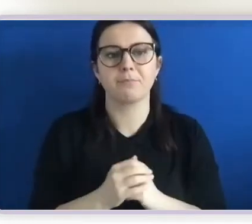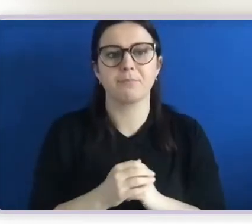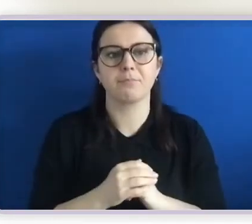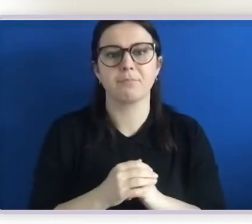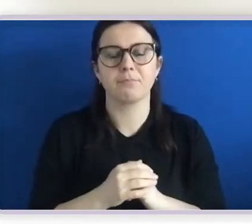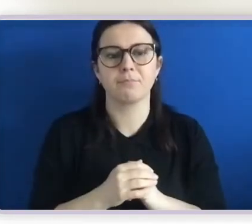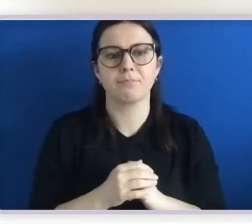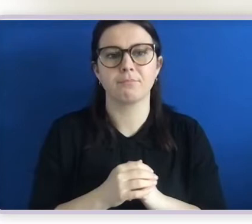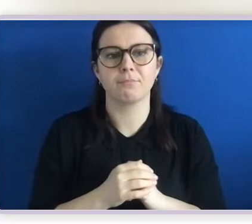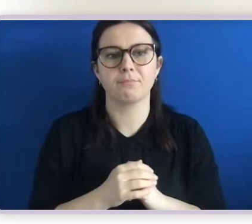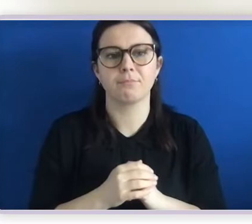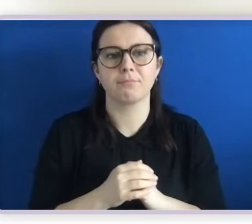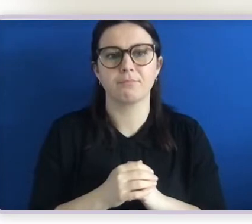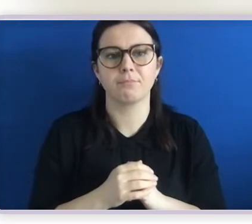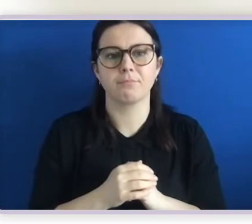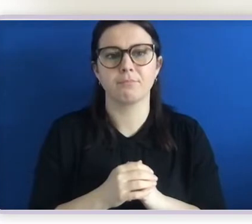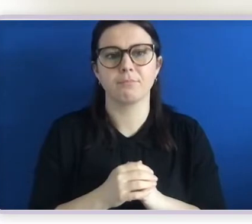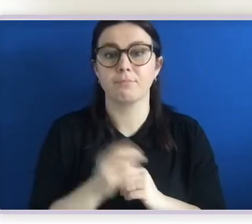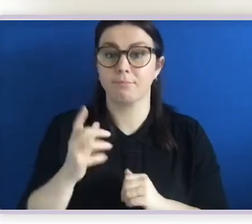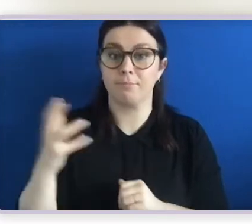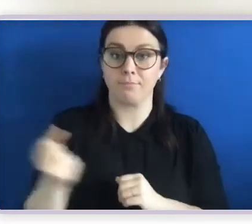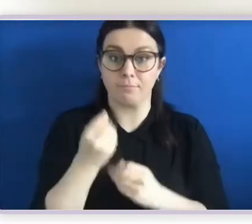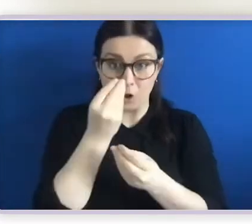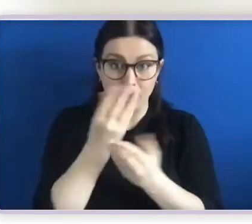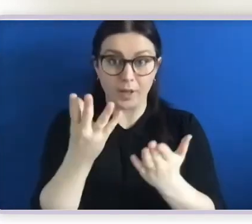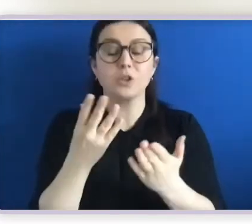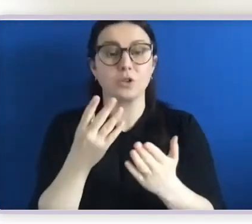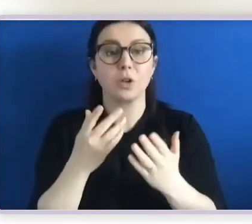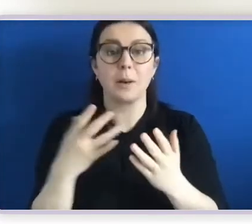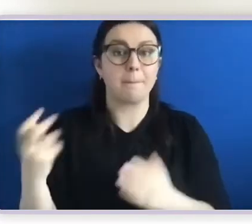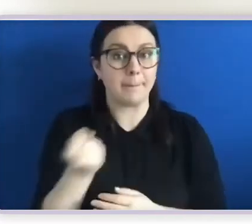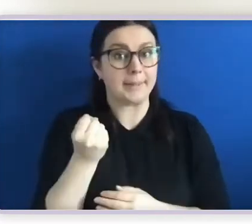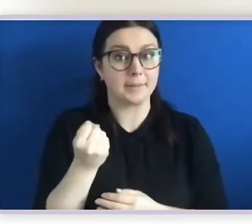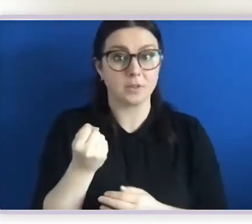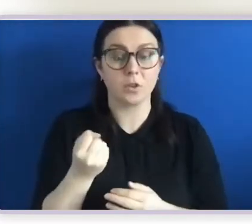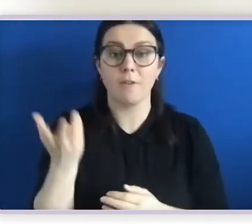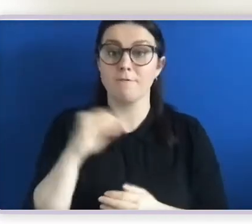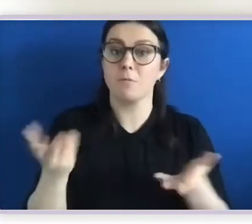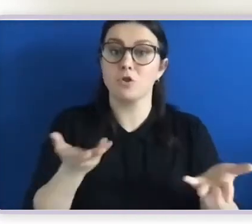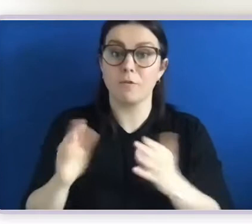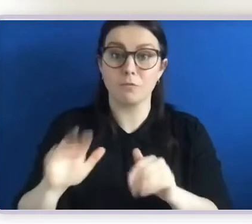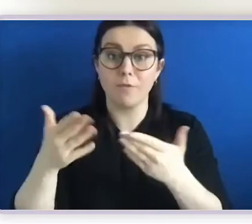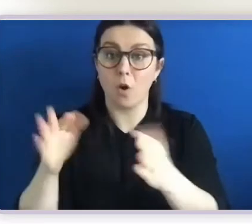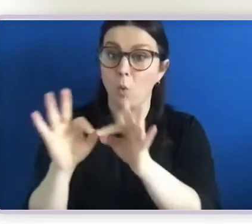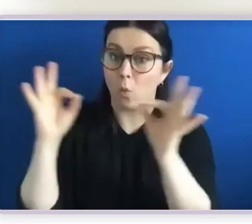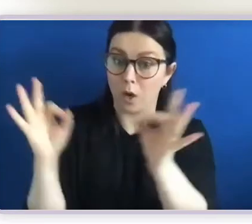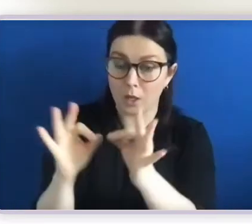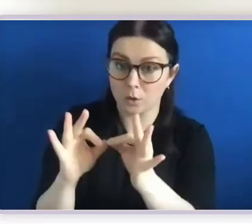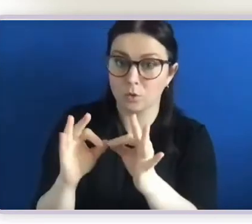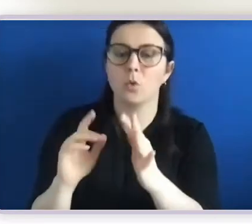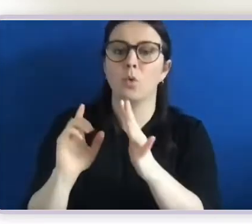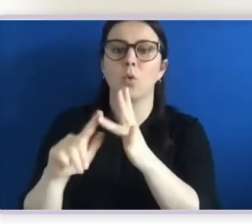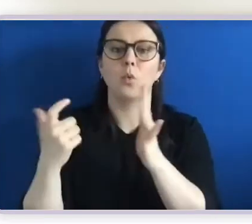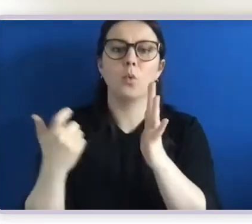mandatory notifications are required to be given by either service provider organisations or